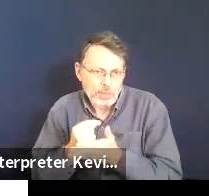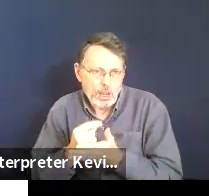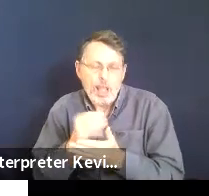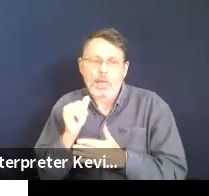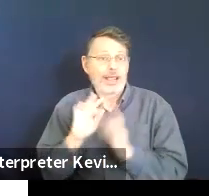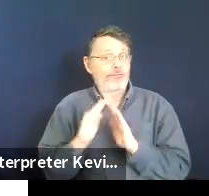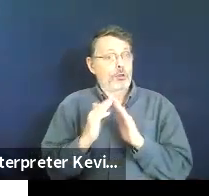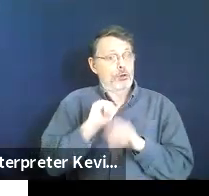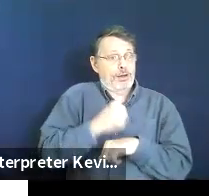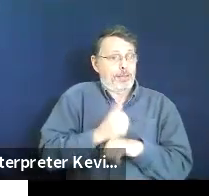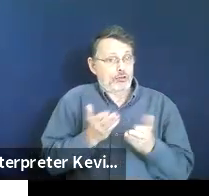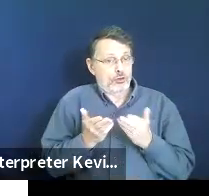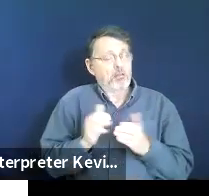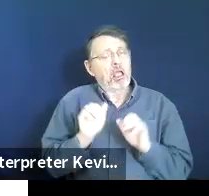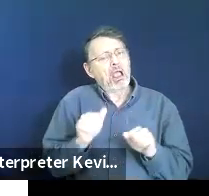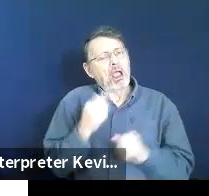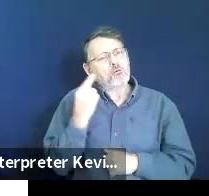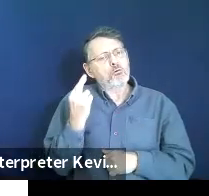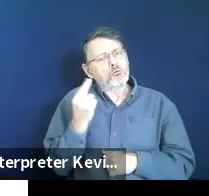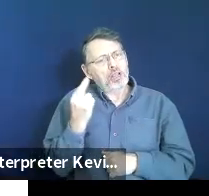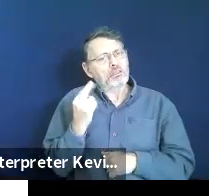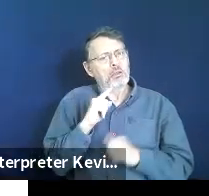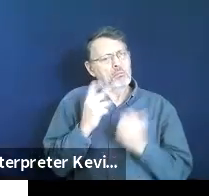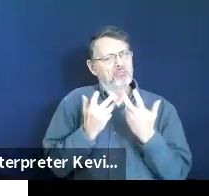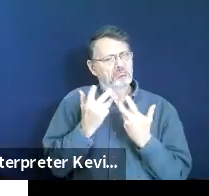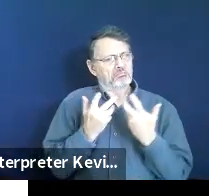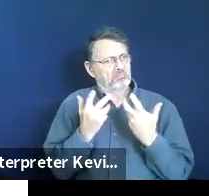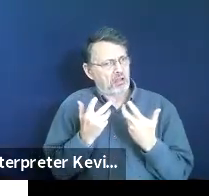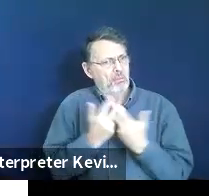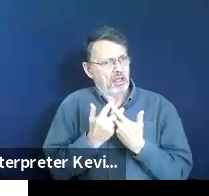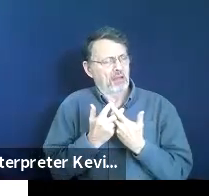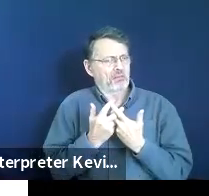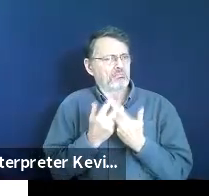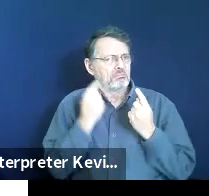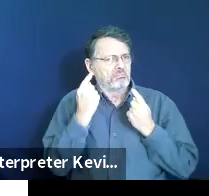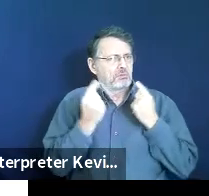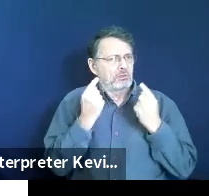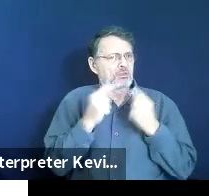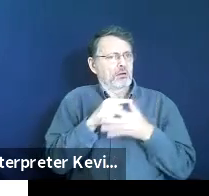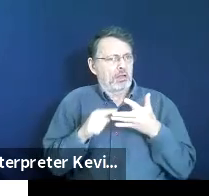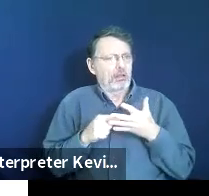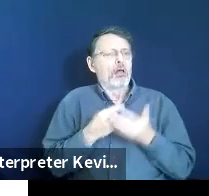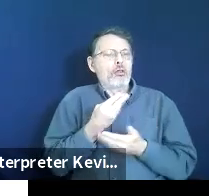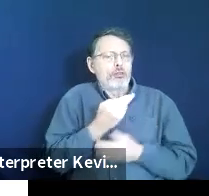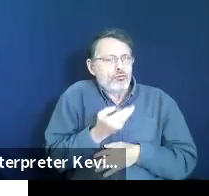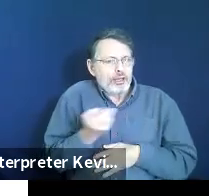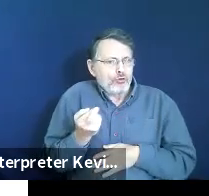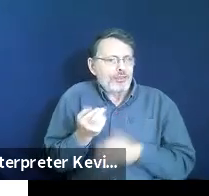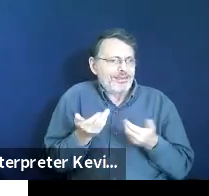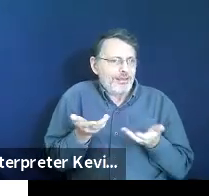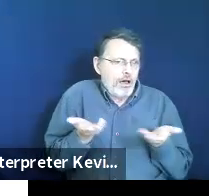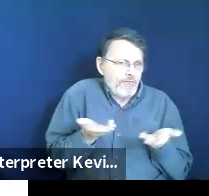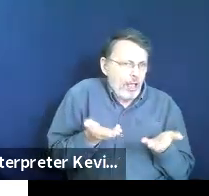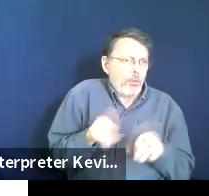community-based services can be reasonably accommodated, taking into account the resources available to the public entity